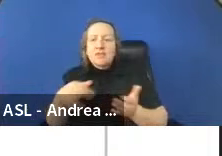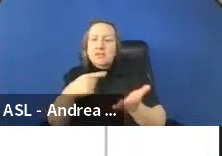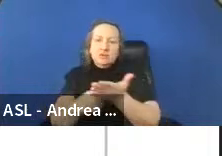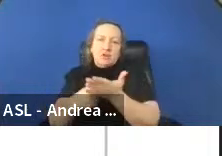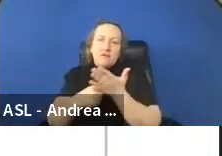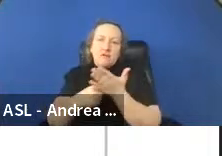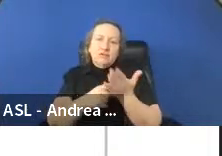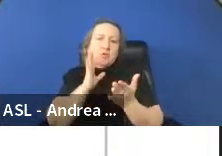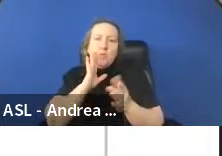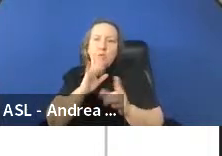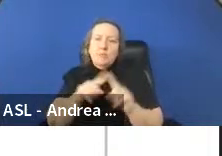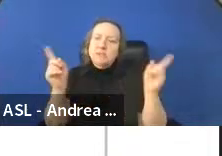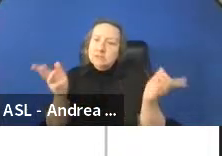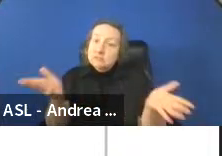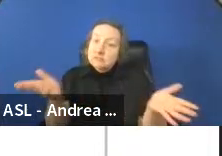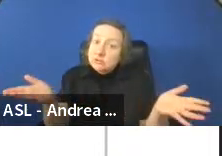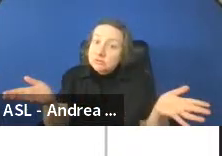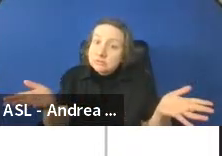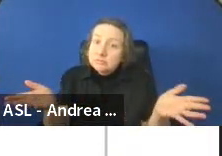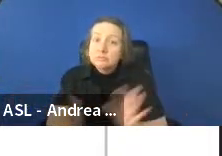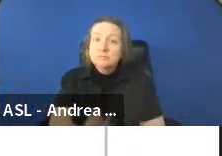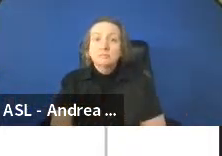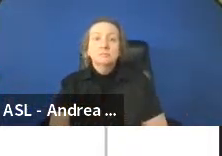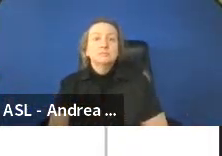going differently.